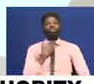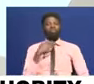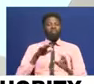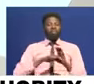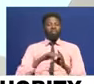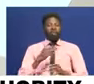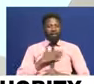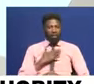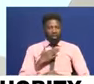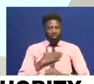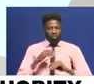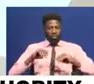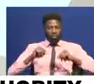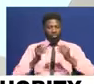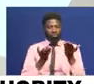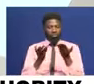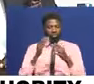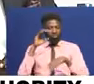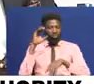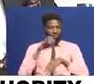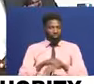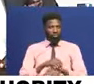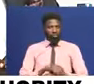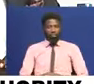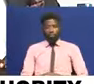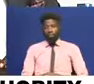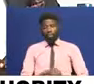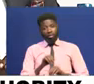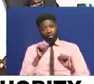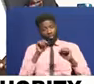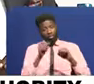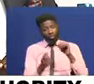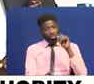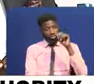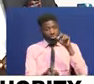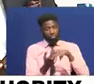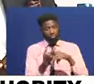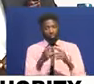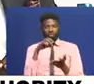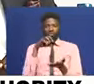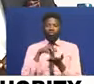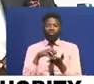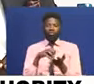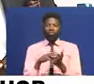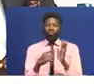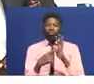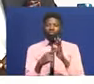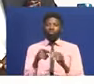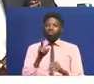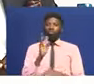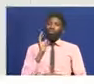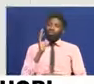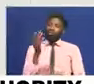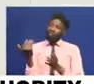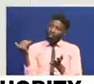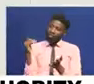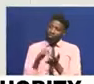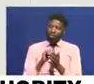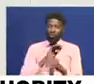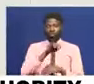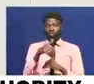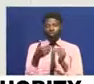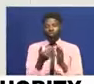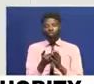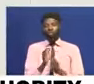quality services at the end of the day. Are you looking at a situation whereby you're going to re-empanel all your service